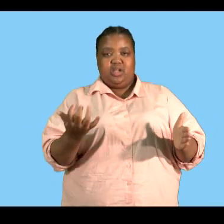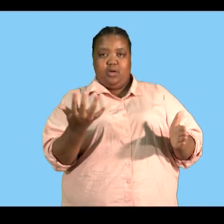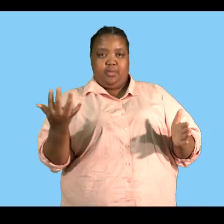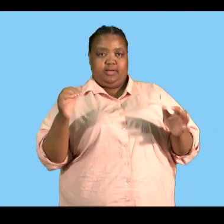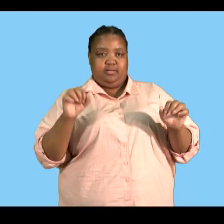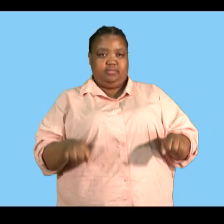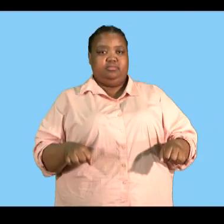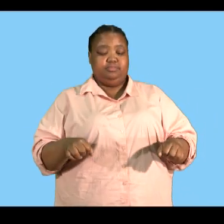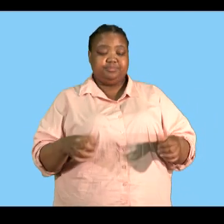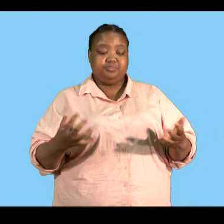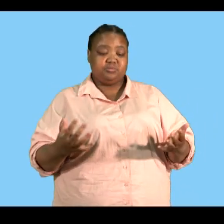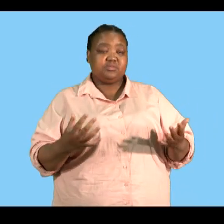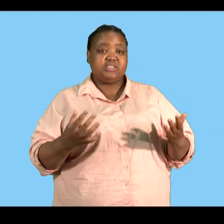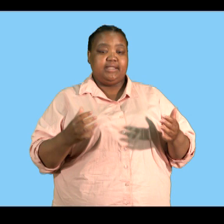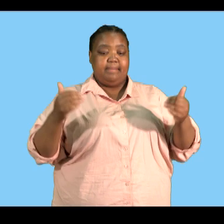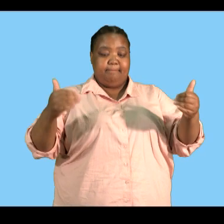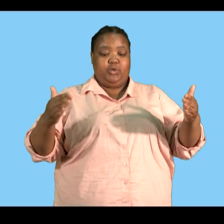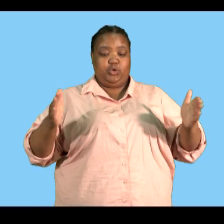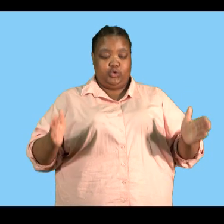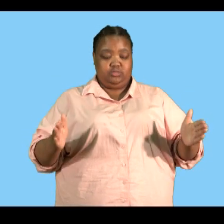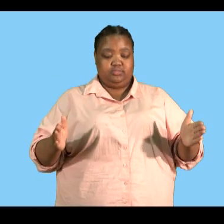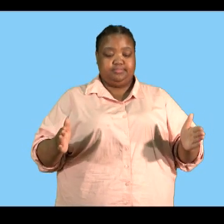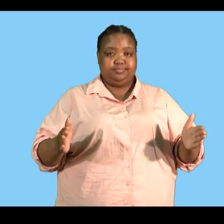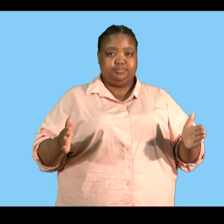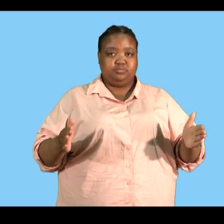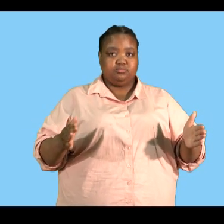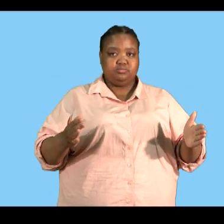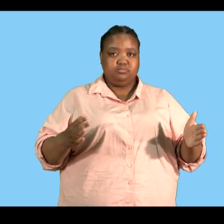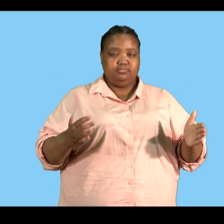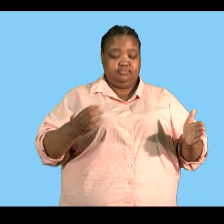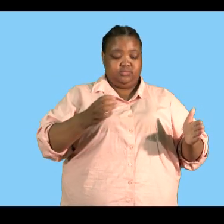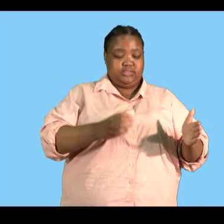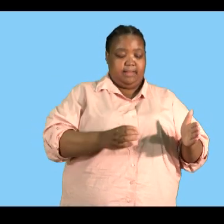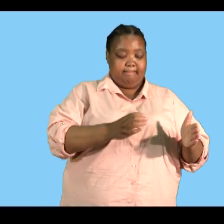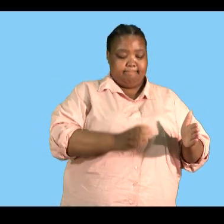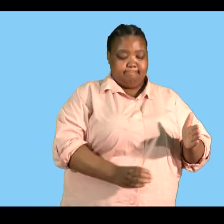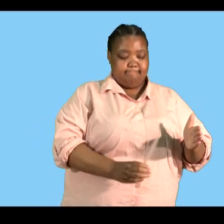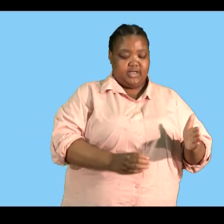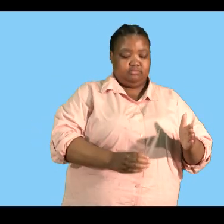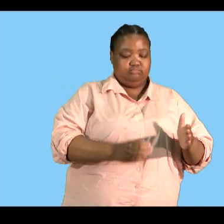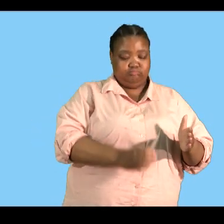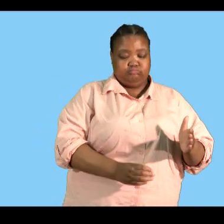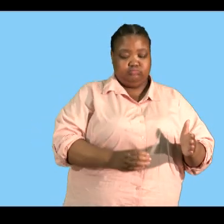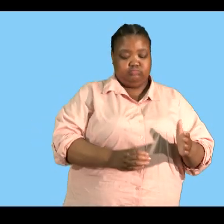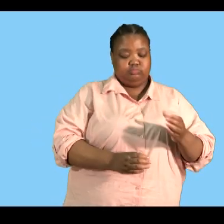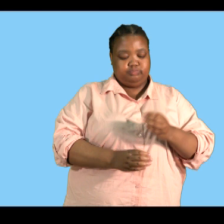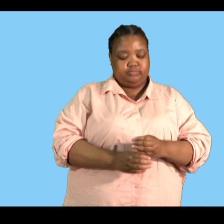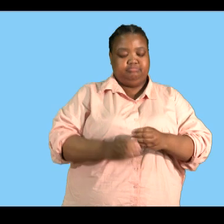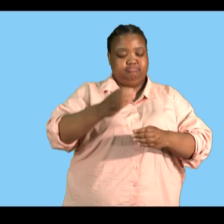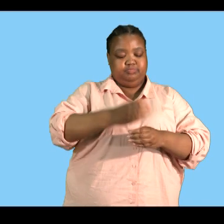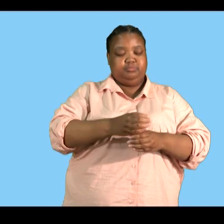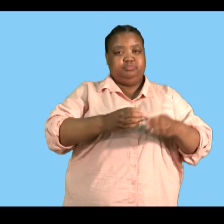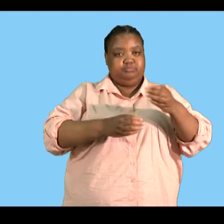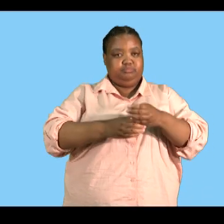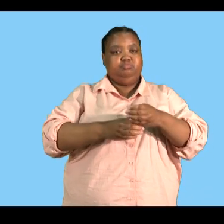are packed one on top of the other facing up. Now, firstly, we are going